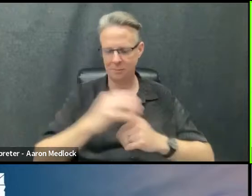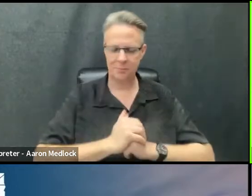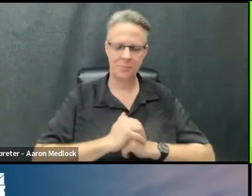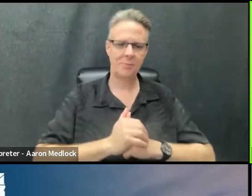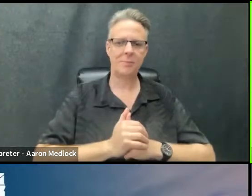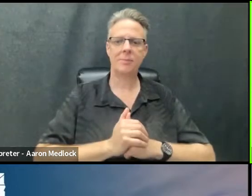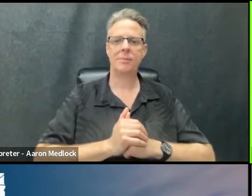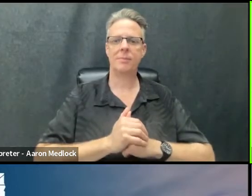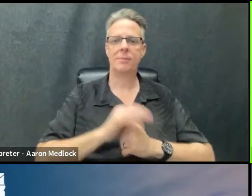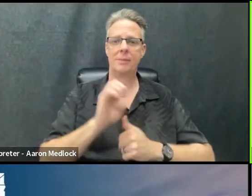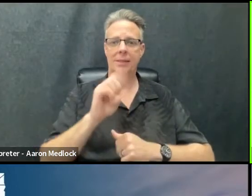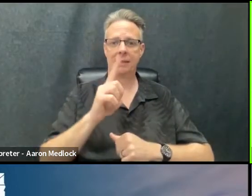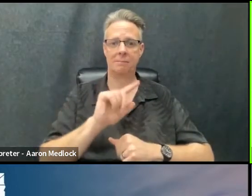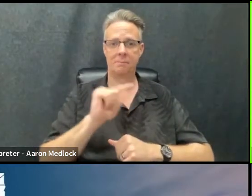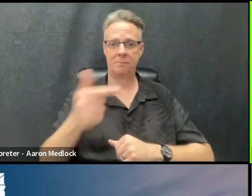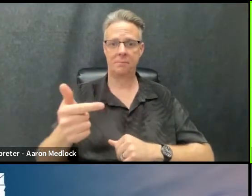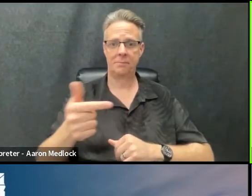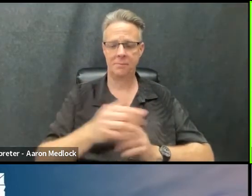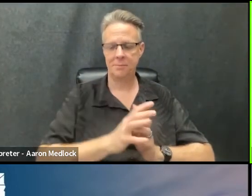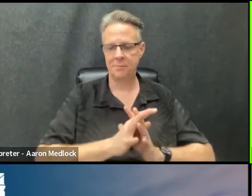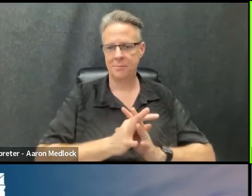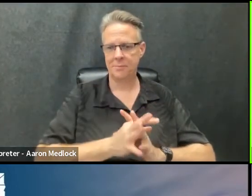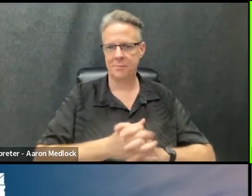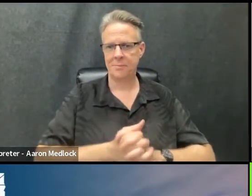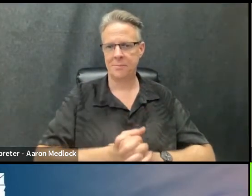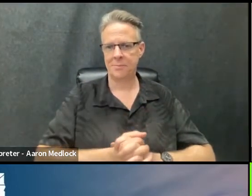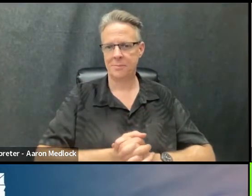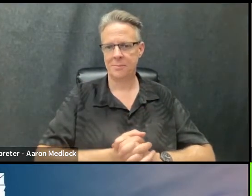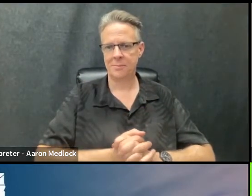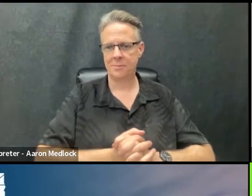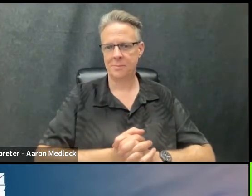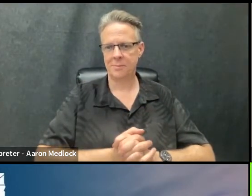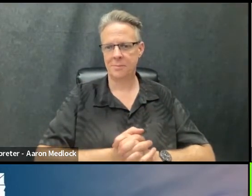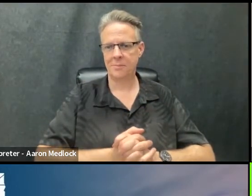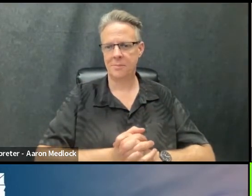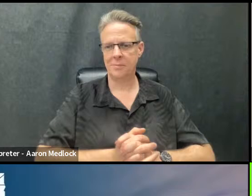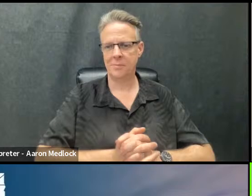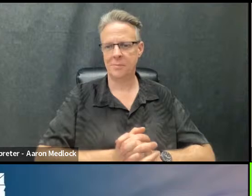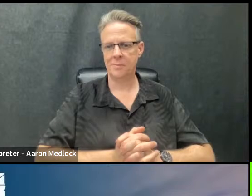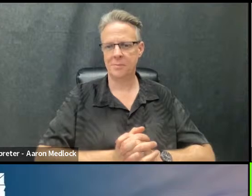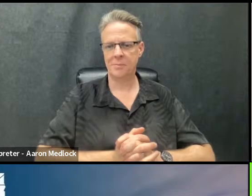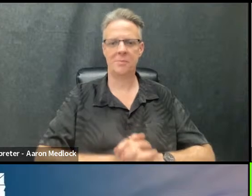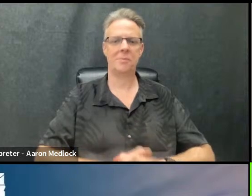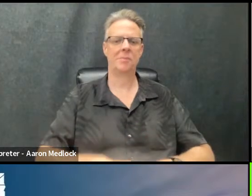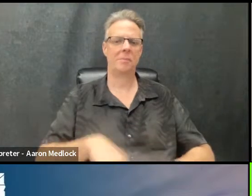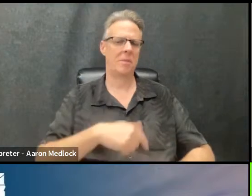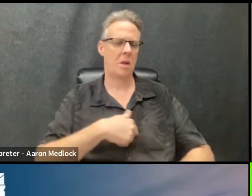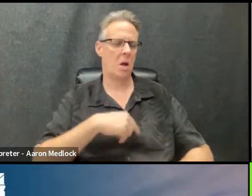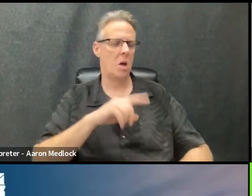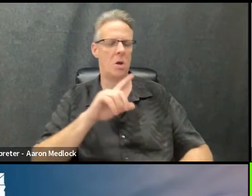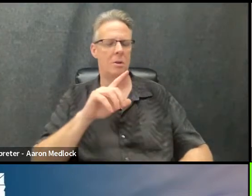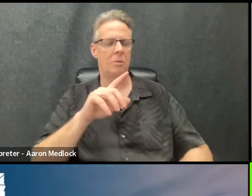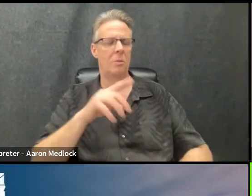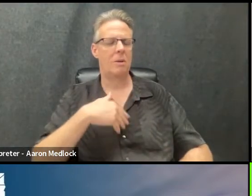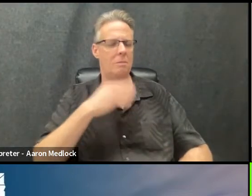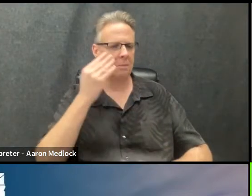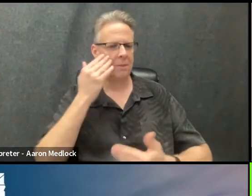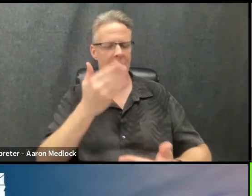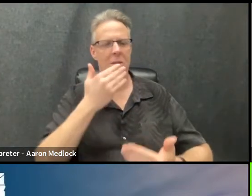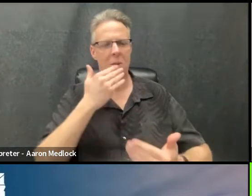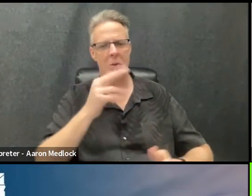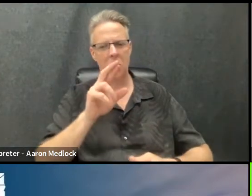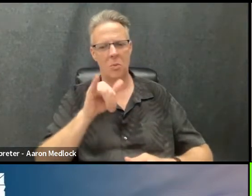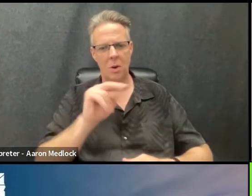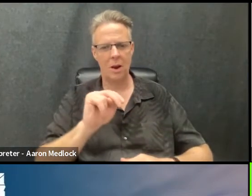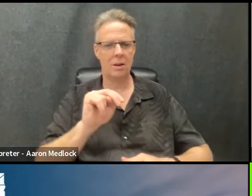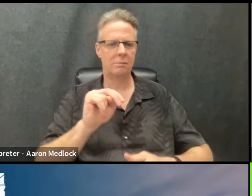And then Ed, if you have a question. I just have just want to say, Ryan, thank you very much